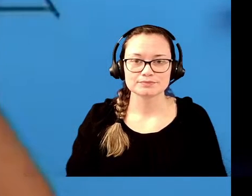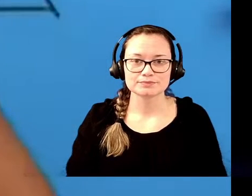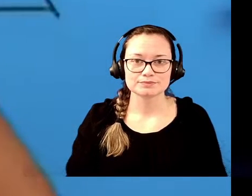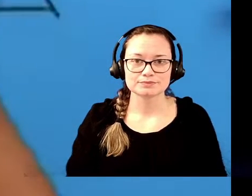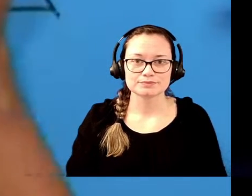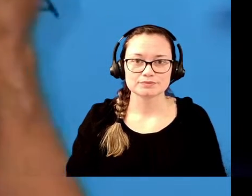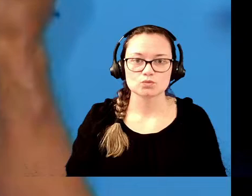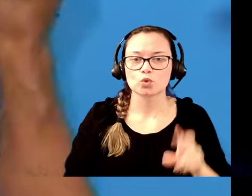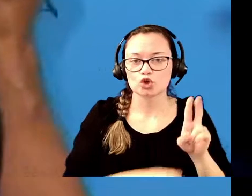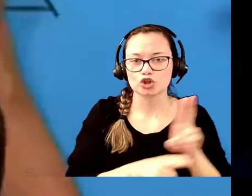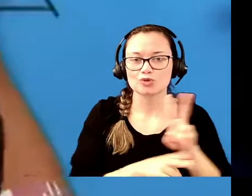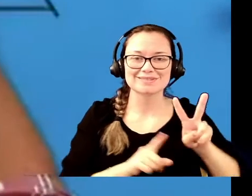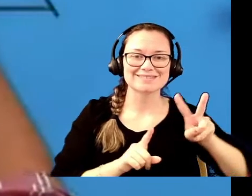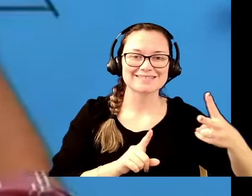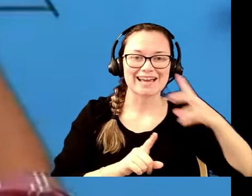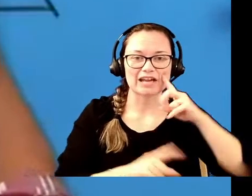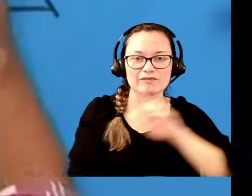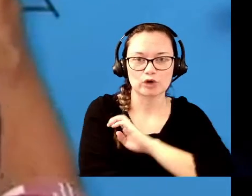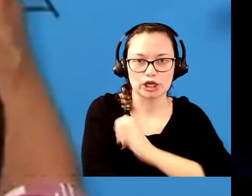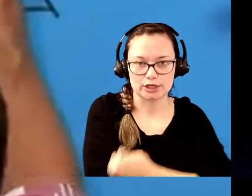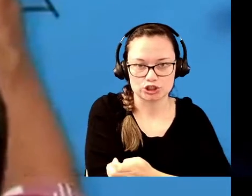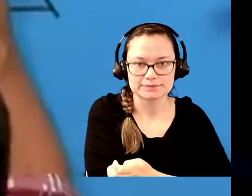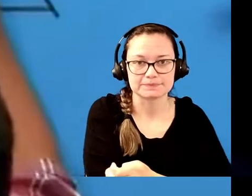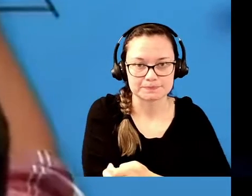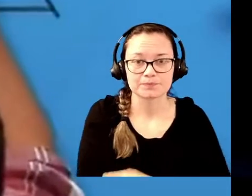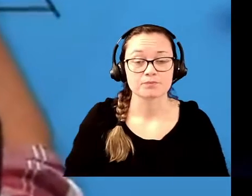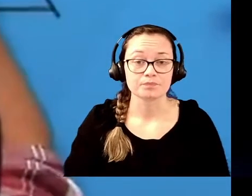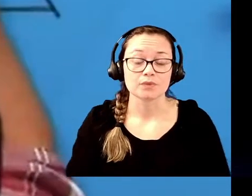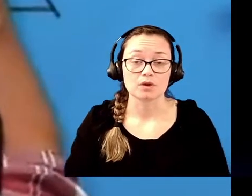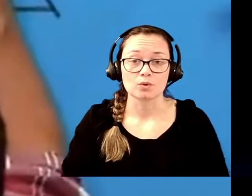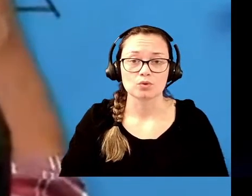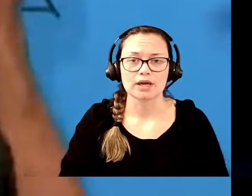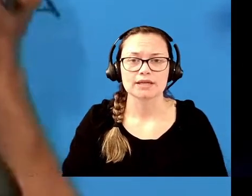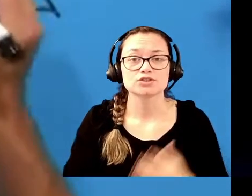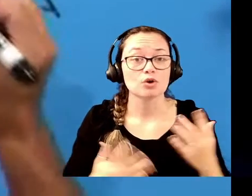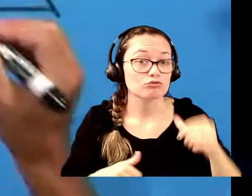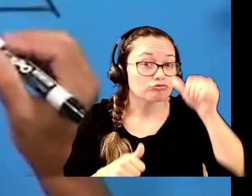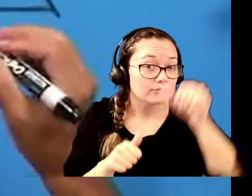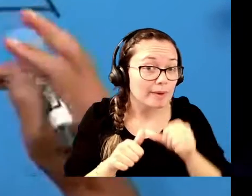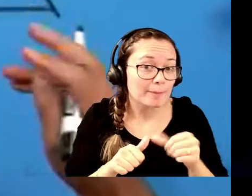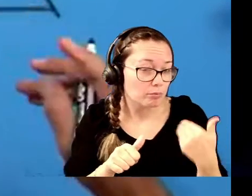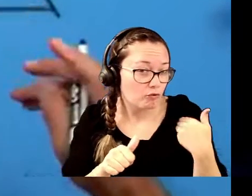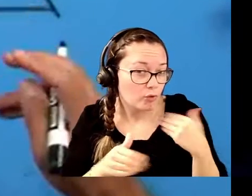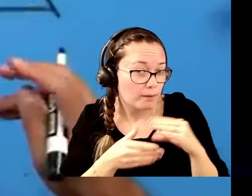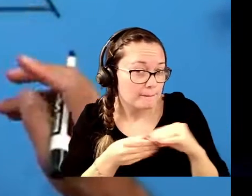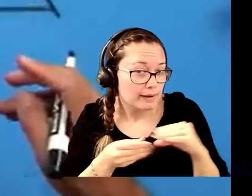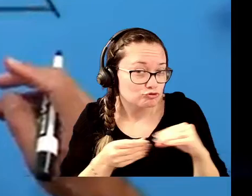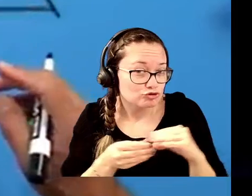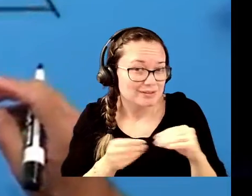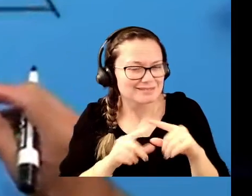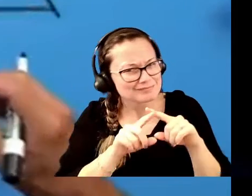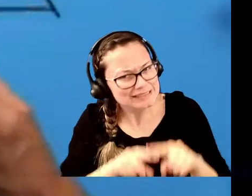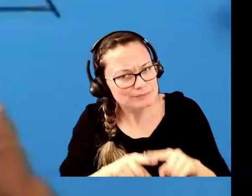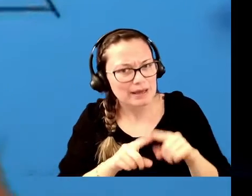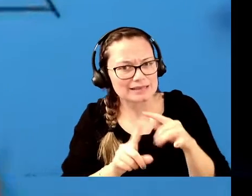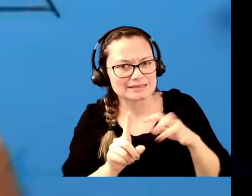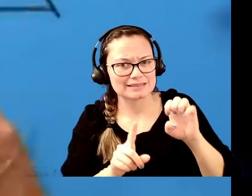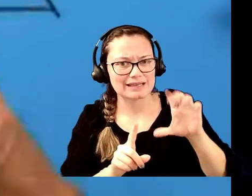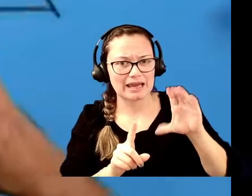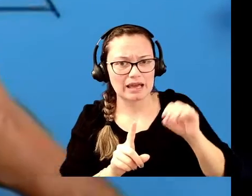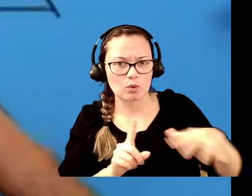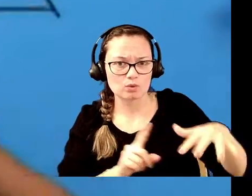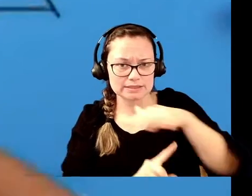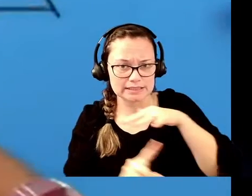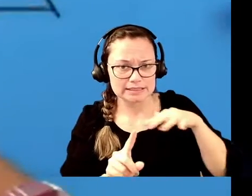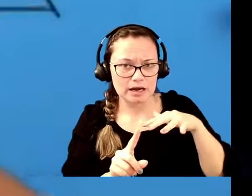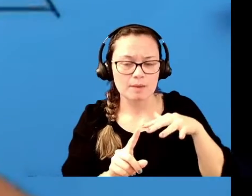energy pyramid. Now, what I was saying before, I said depending on the type of ecosystem, you may have more levels than others. So what I meant by that